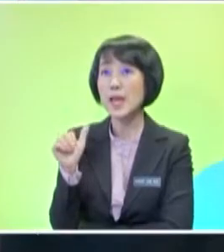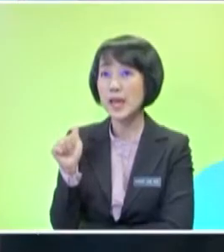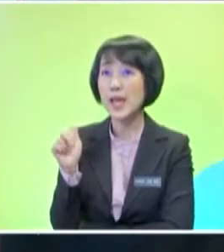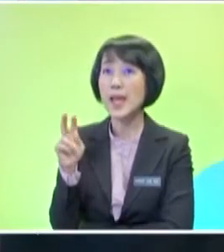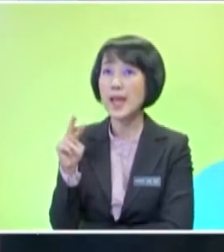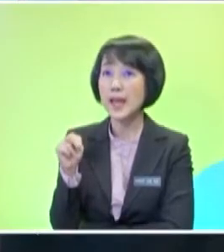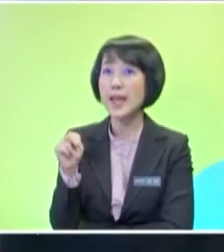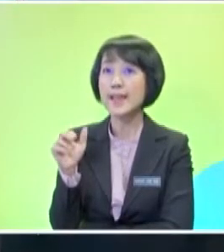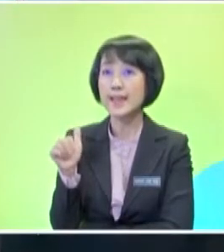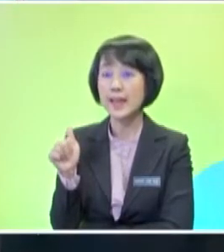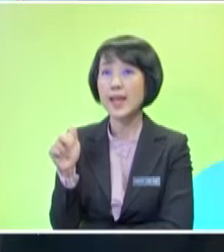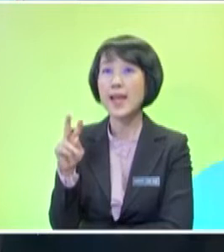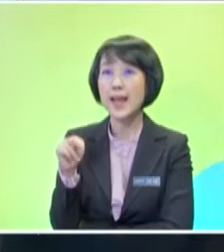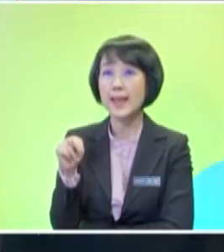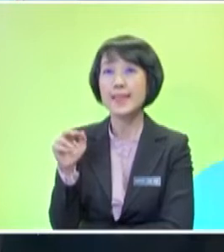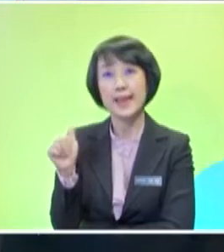B-A-N-A-N-A.